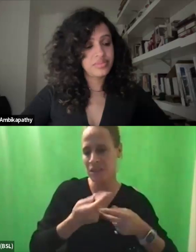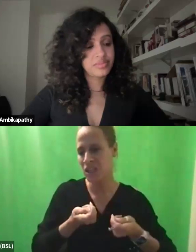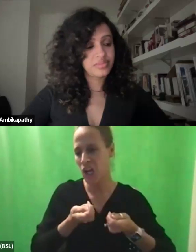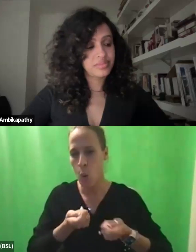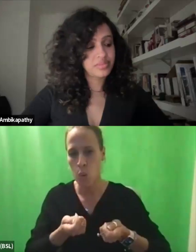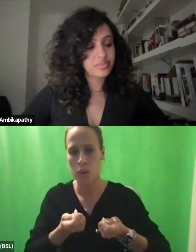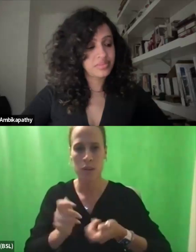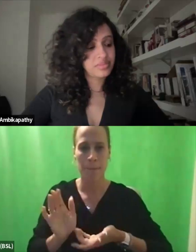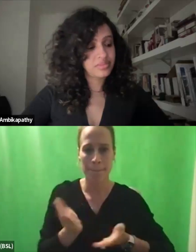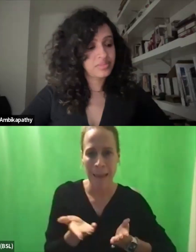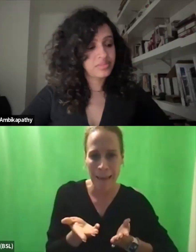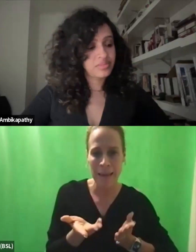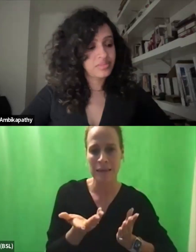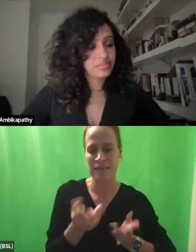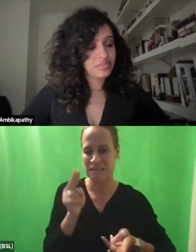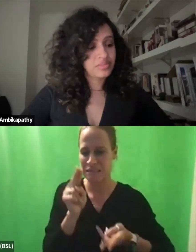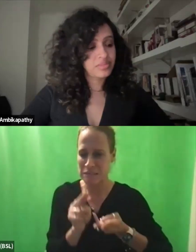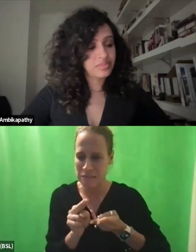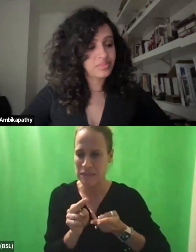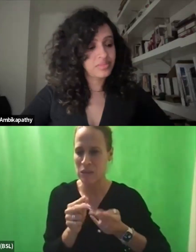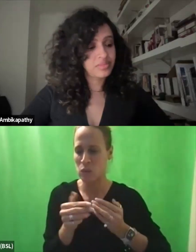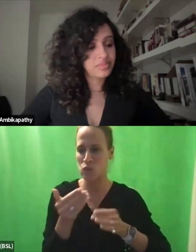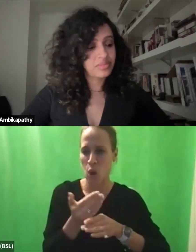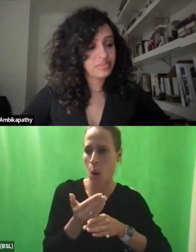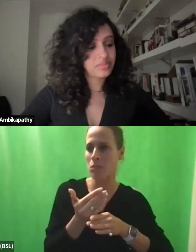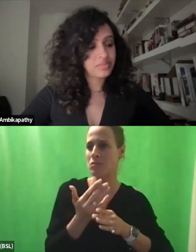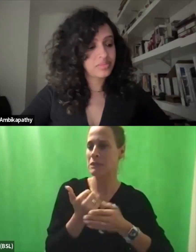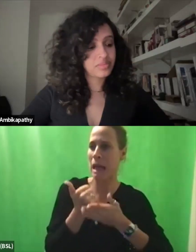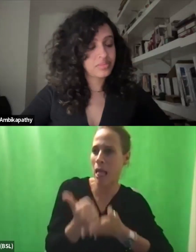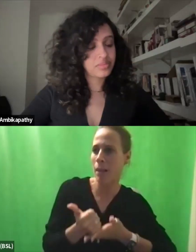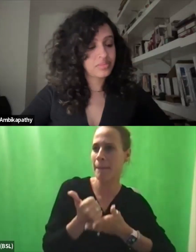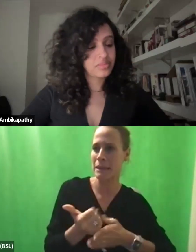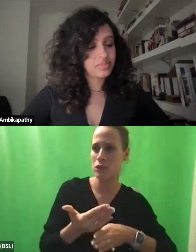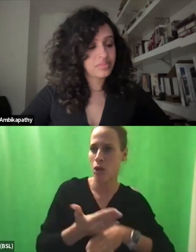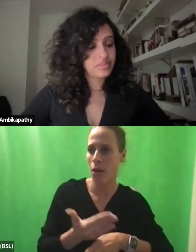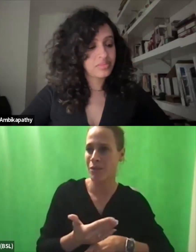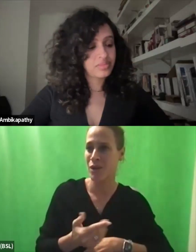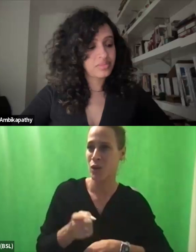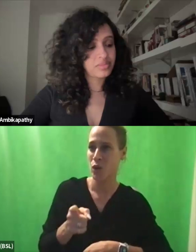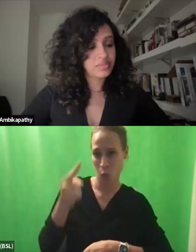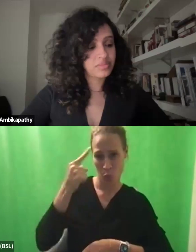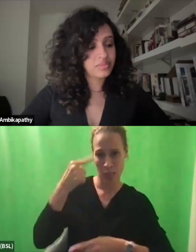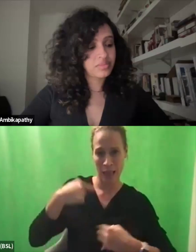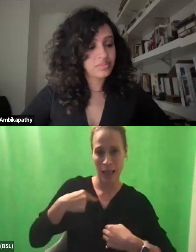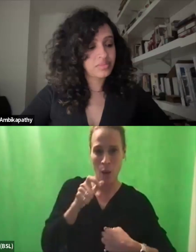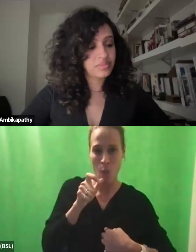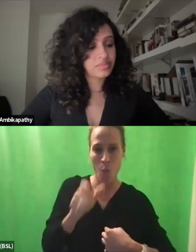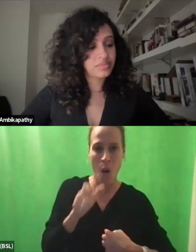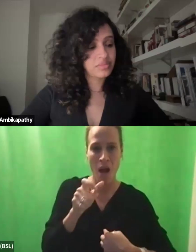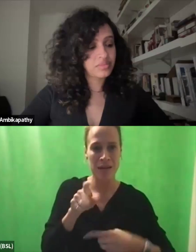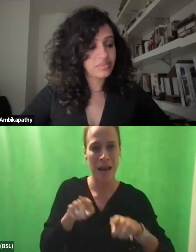maids, little fantines, seasonal help. You think our words sound like